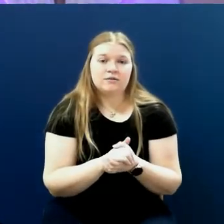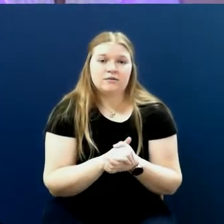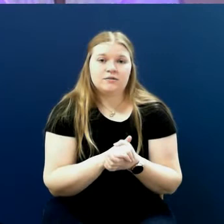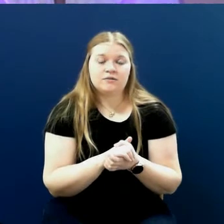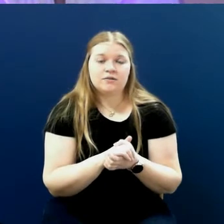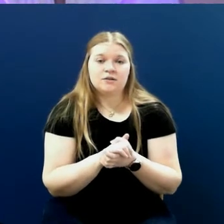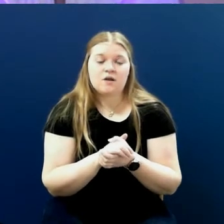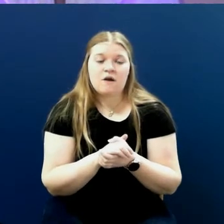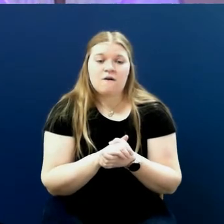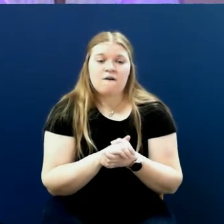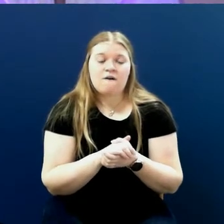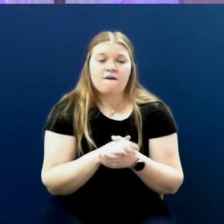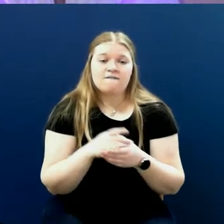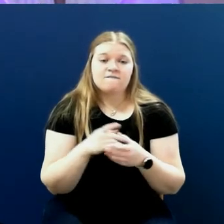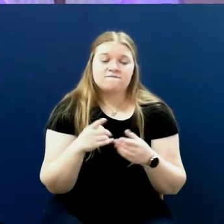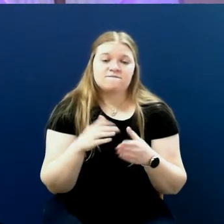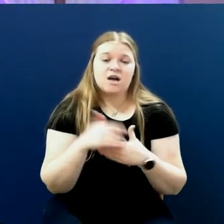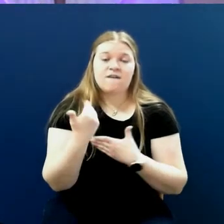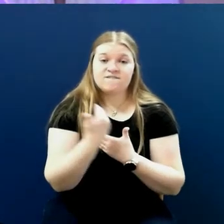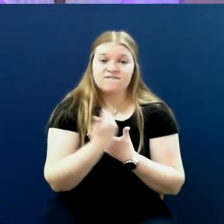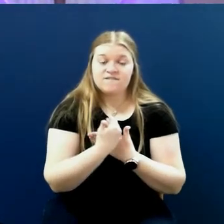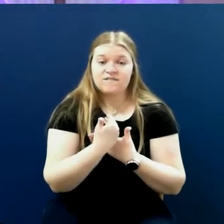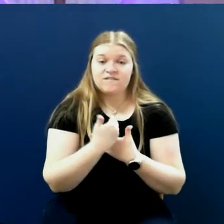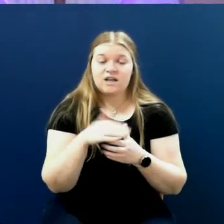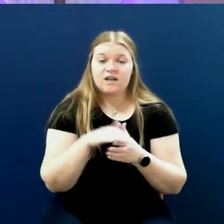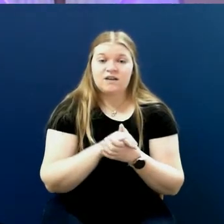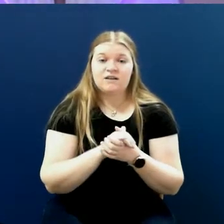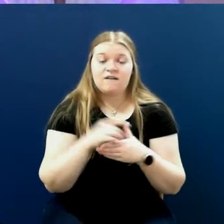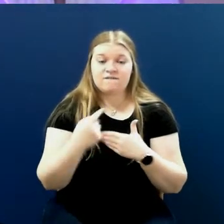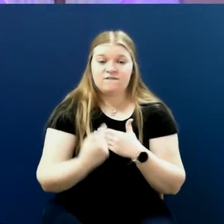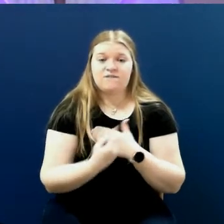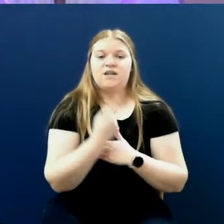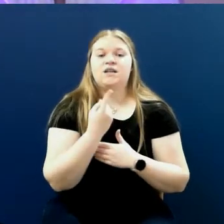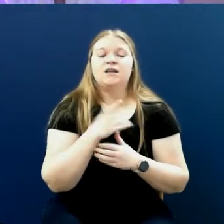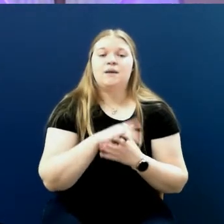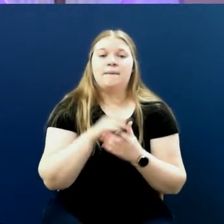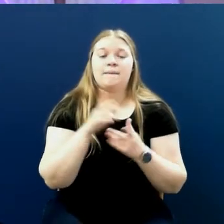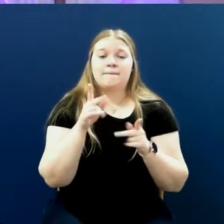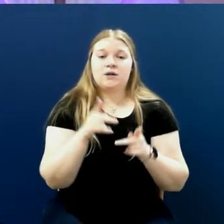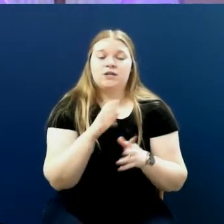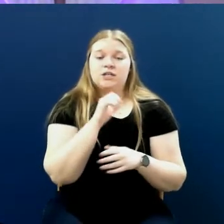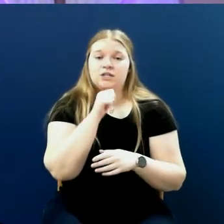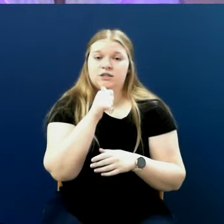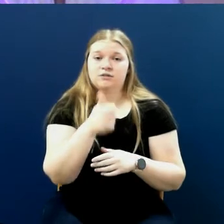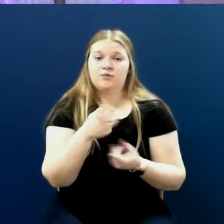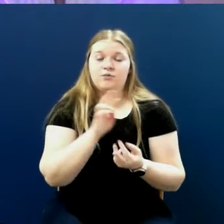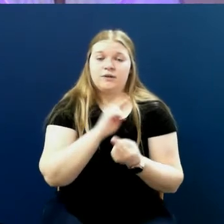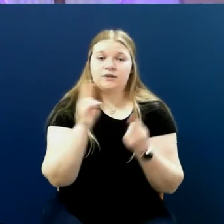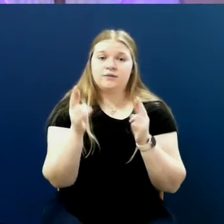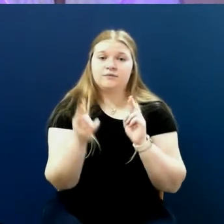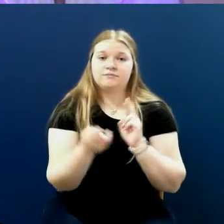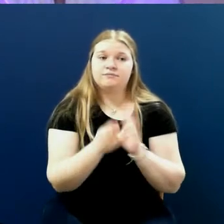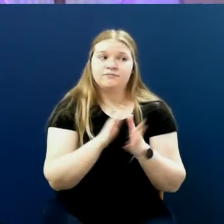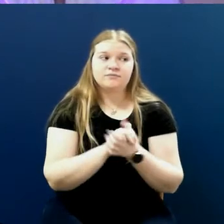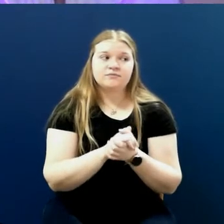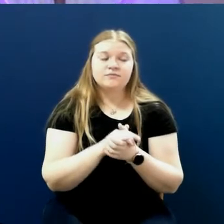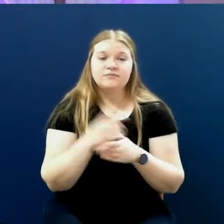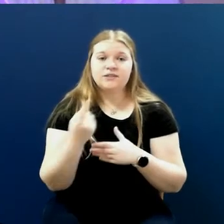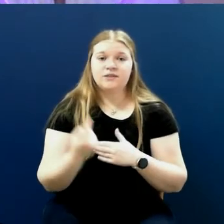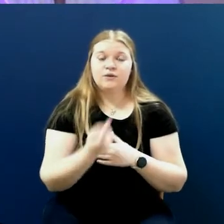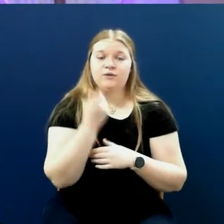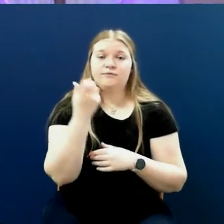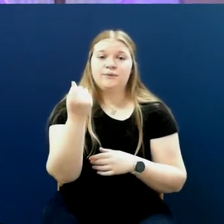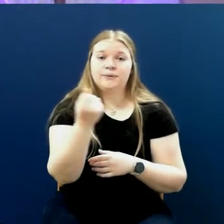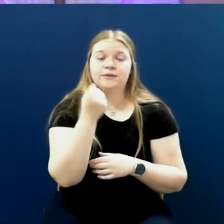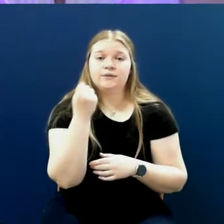So the offending party, if the offending party is unrepentant, it does no good for the offended one to hold on. So